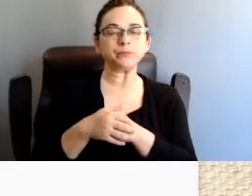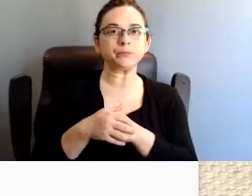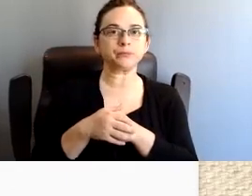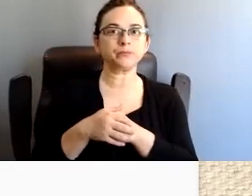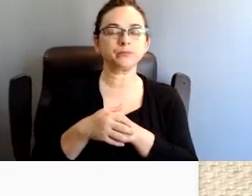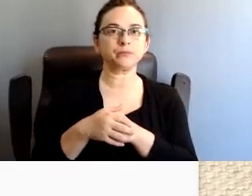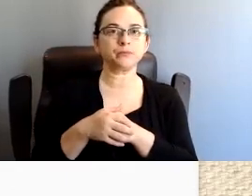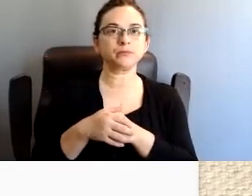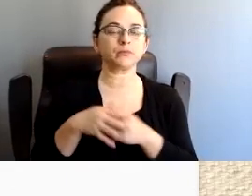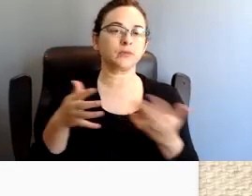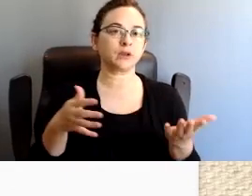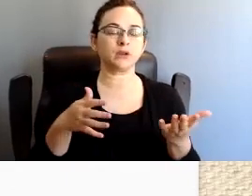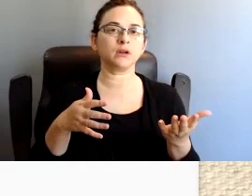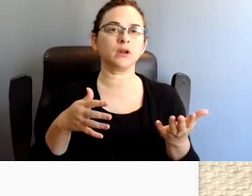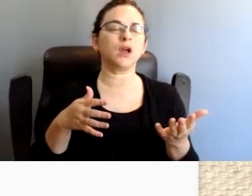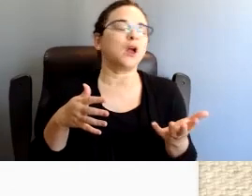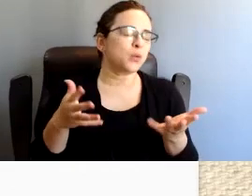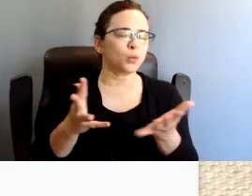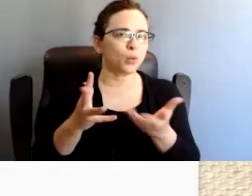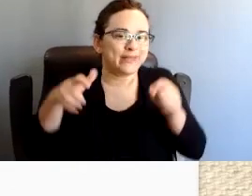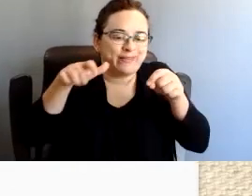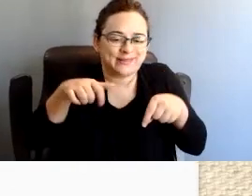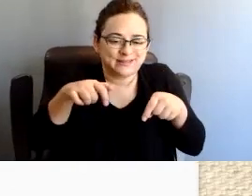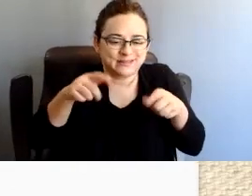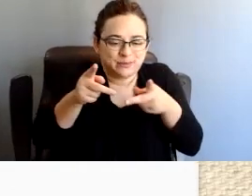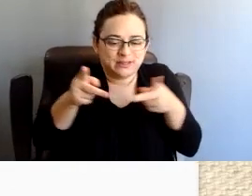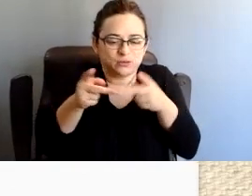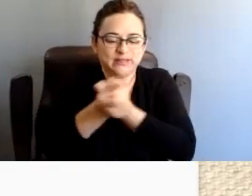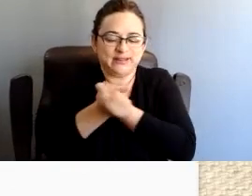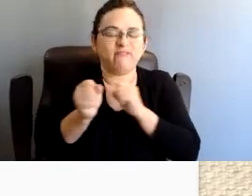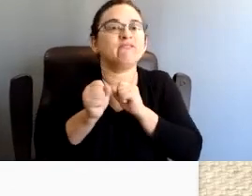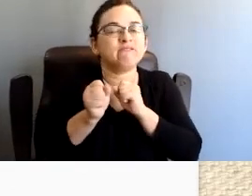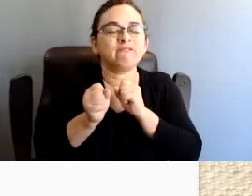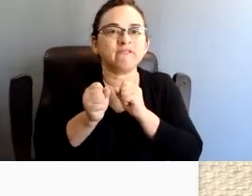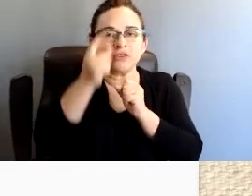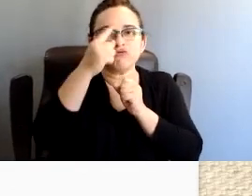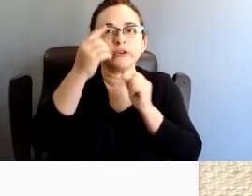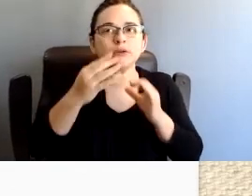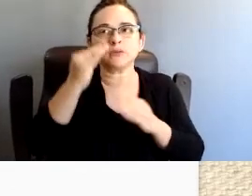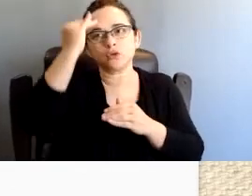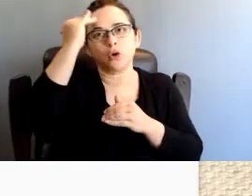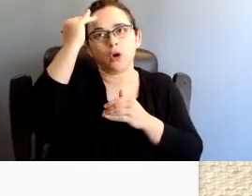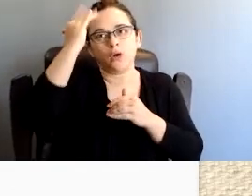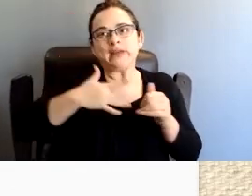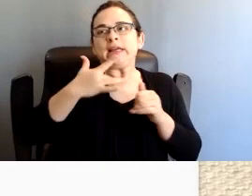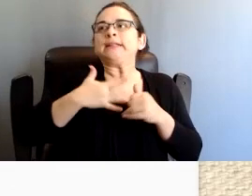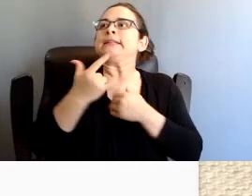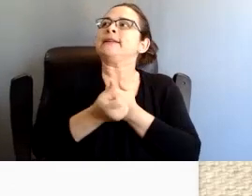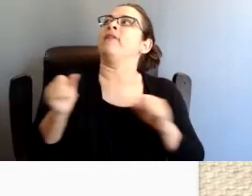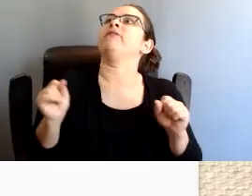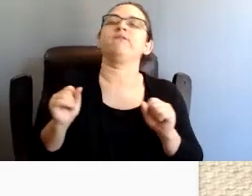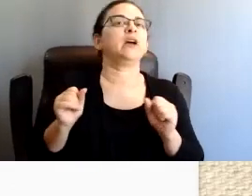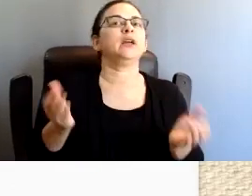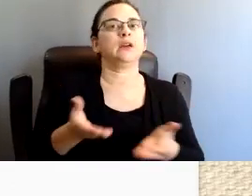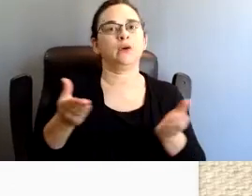make it it's a safe place for the dreamers. So they know it's a safe place for us to go over there and get help. That's the main message that we send them. We help with that